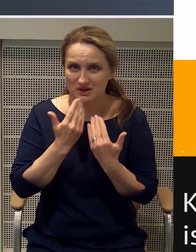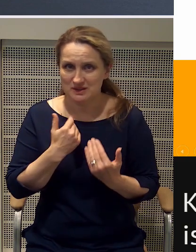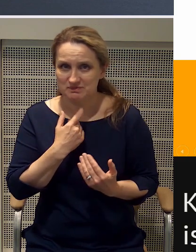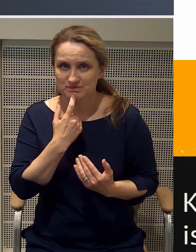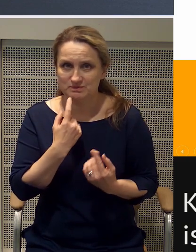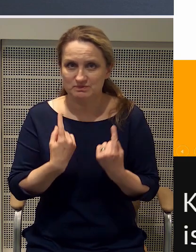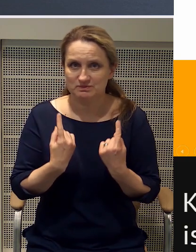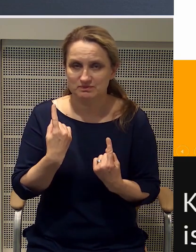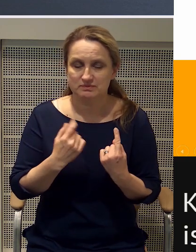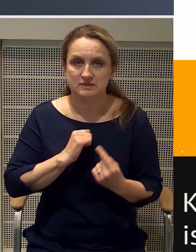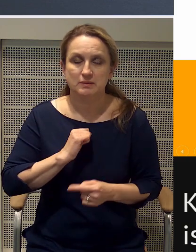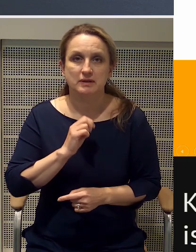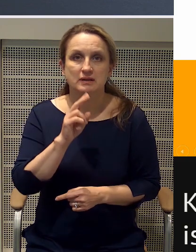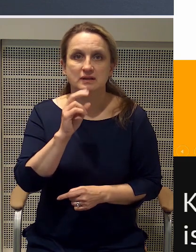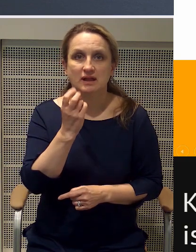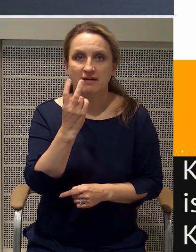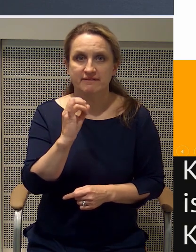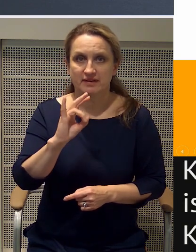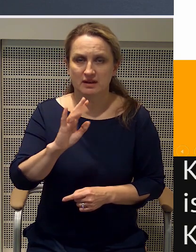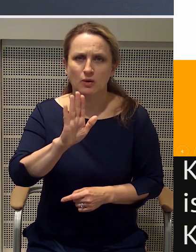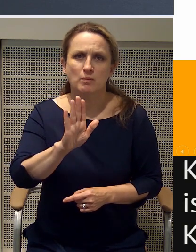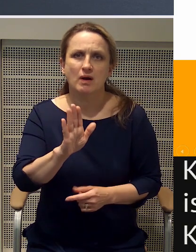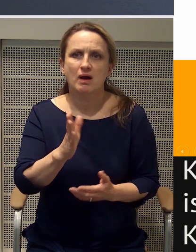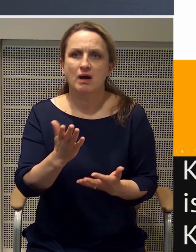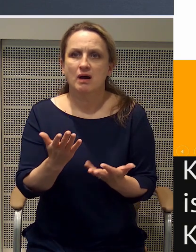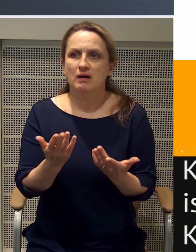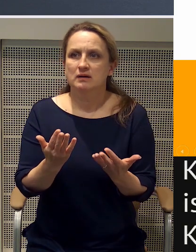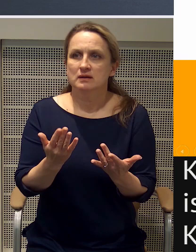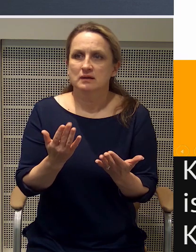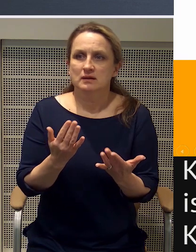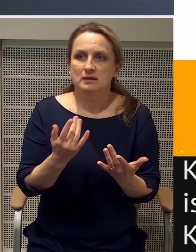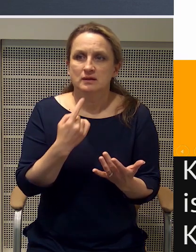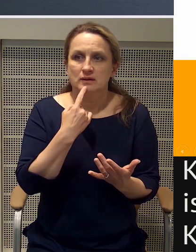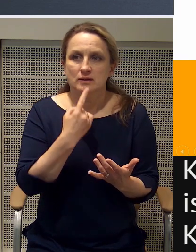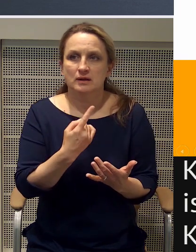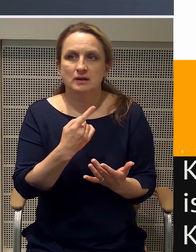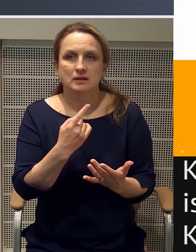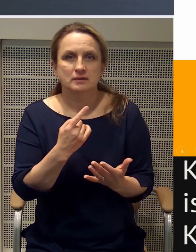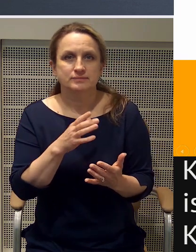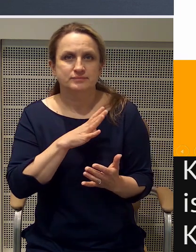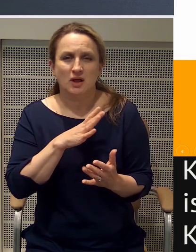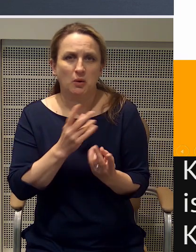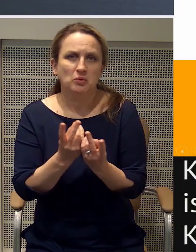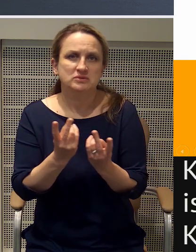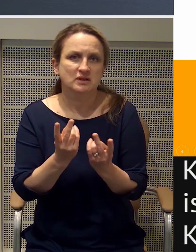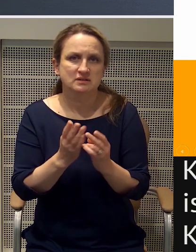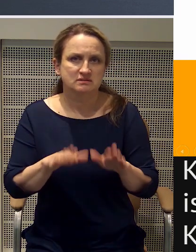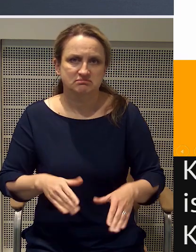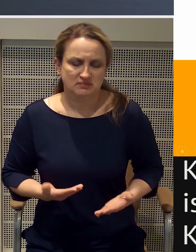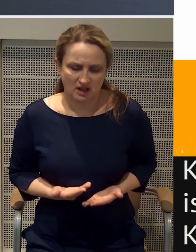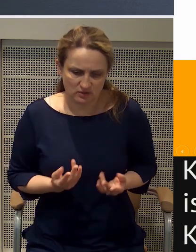there was uncertainty about the effectiveness or efficiency of the